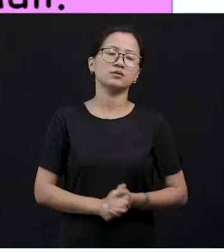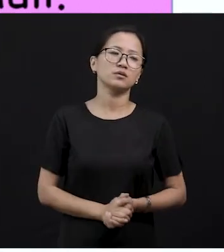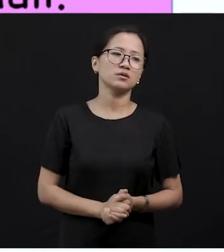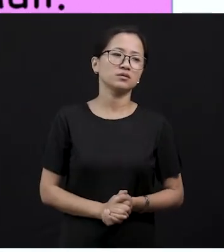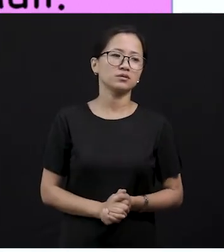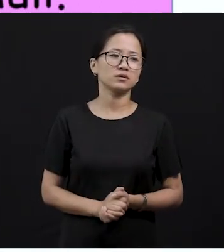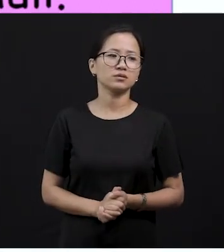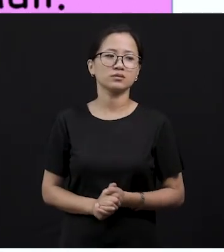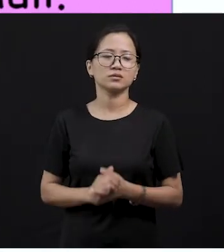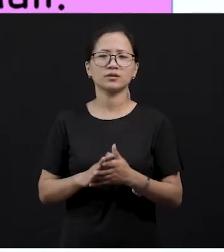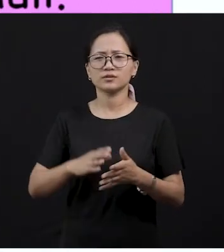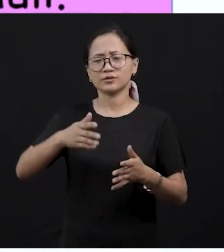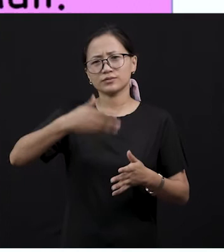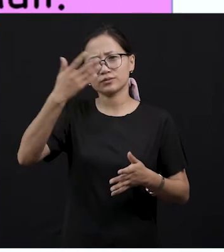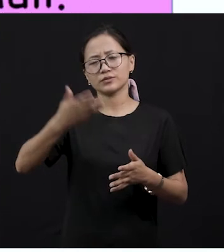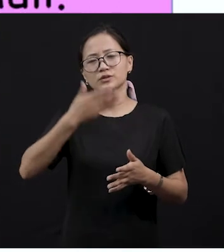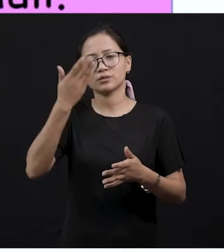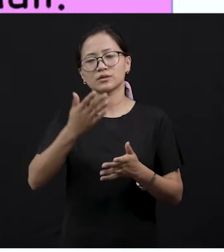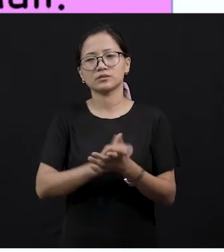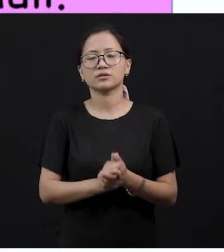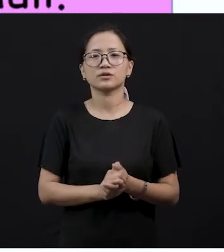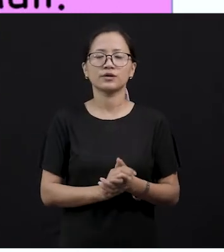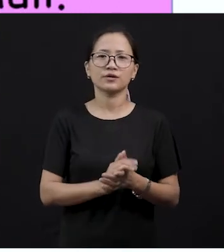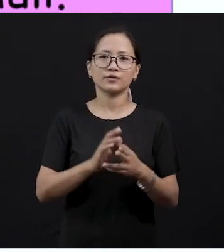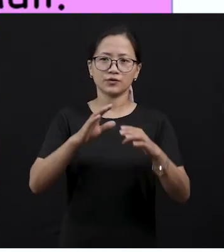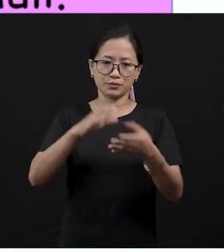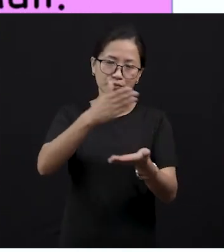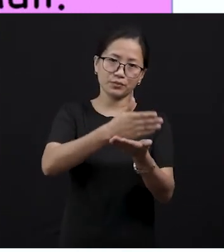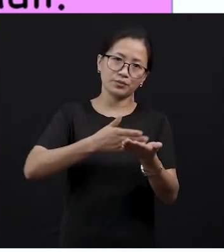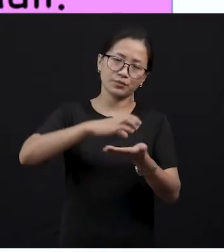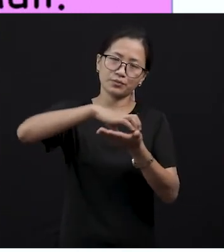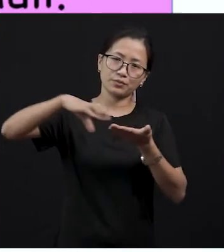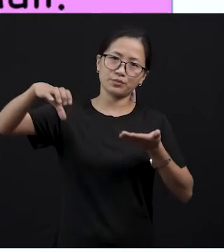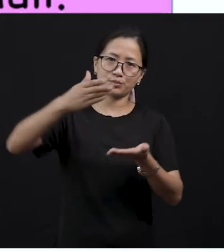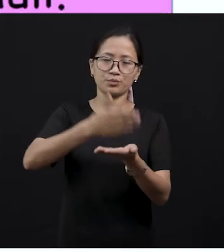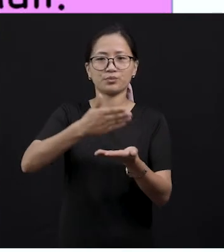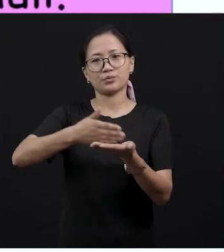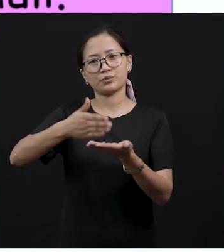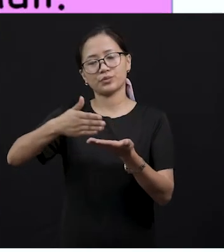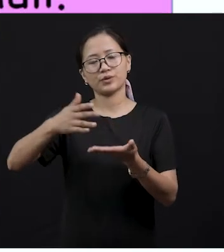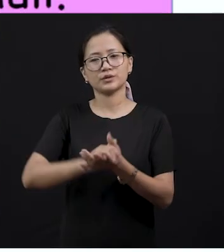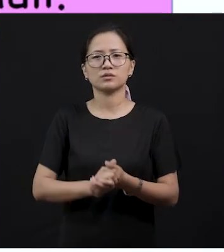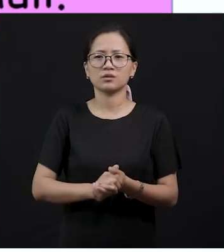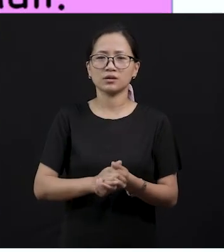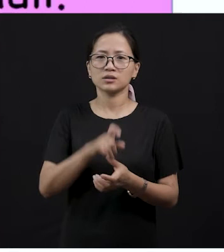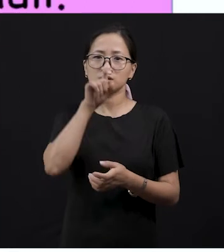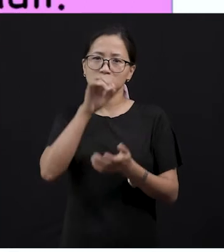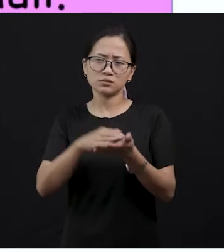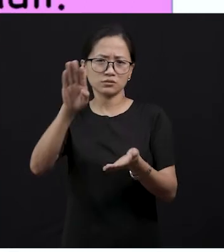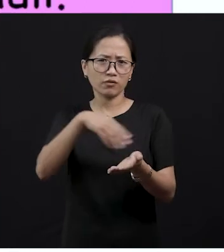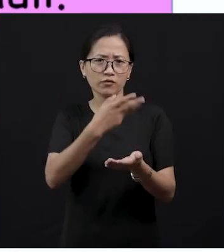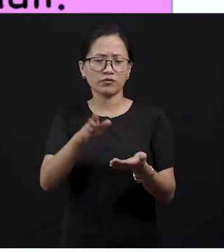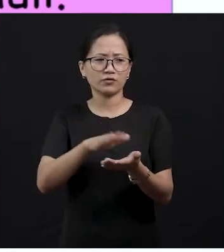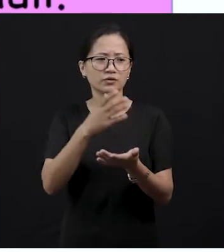the smell of cakes, fresh bread, then, and you smell the chicken fry.